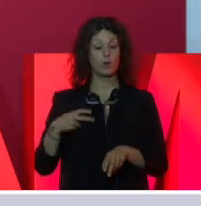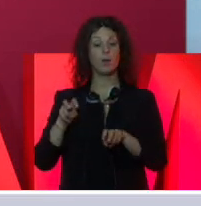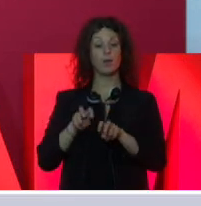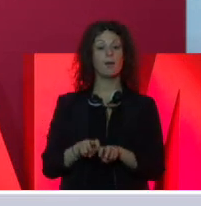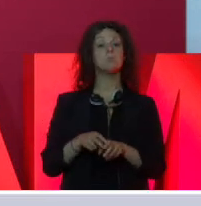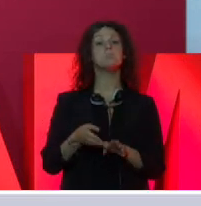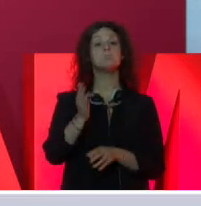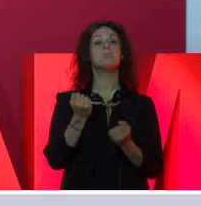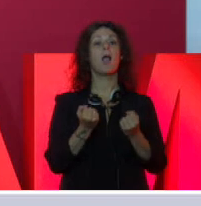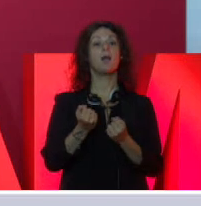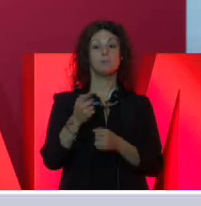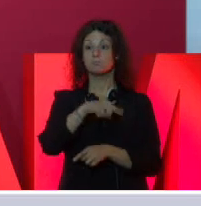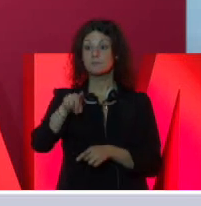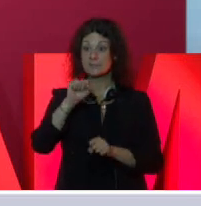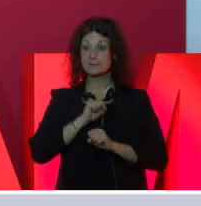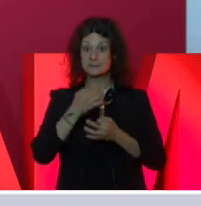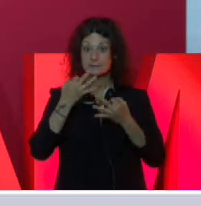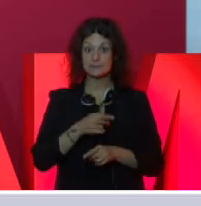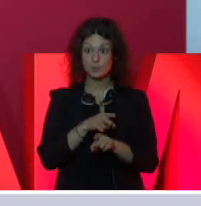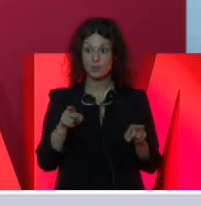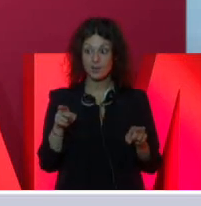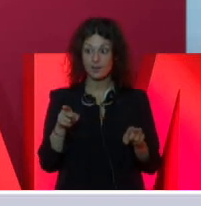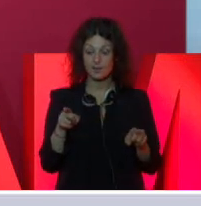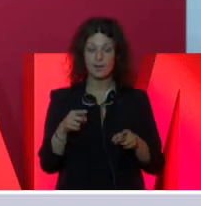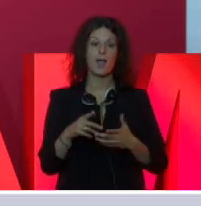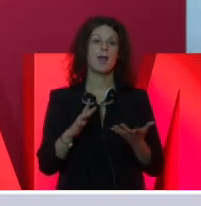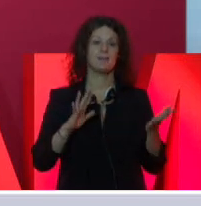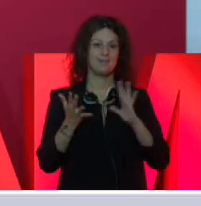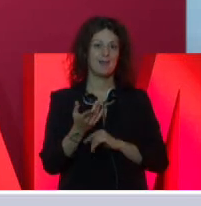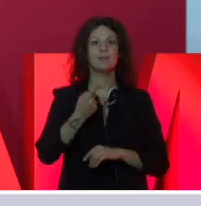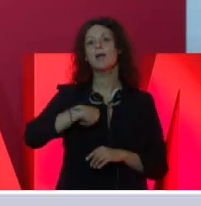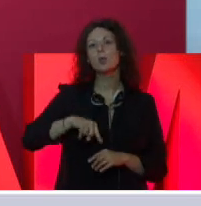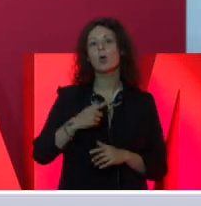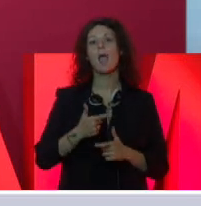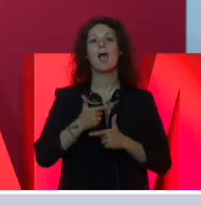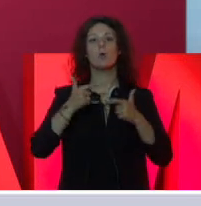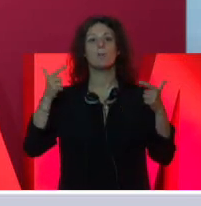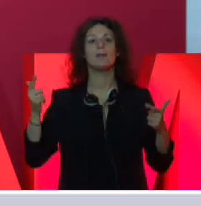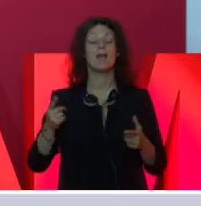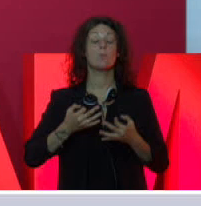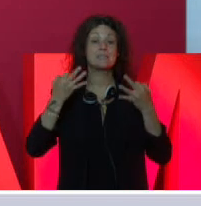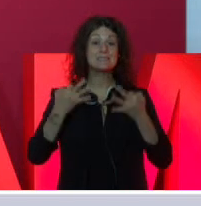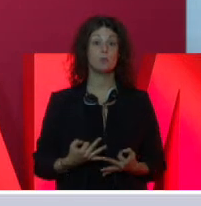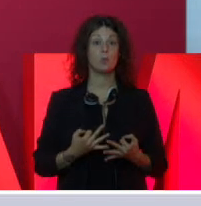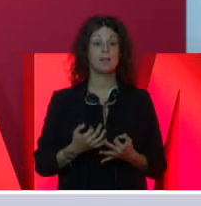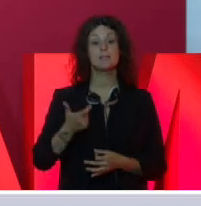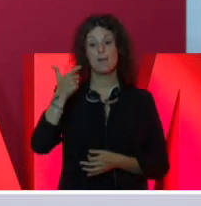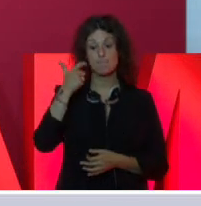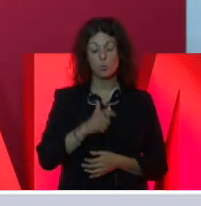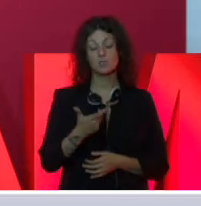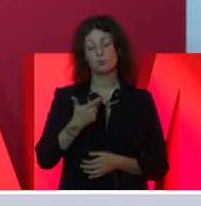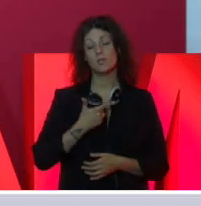we have an increasing awareness for safety and ethical reasons. And because we need to safeguard